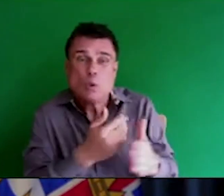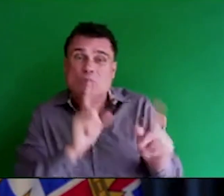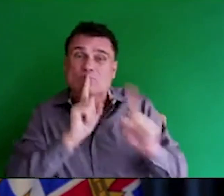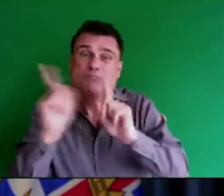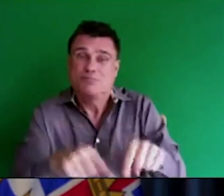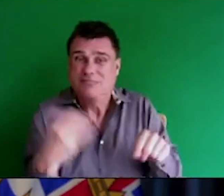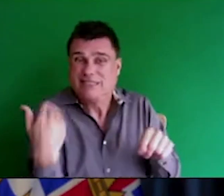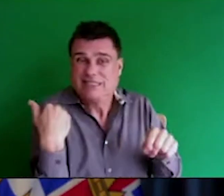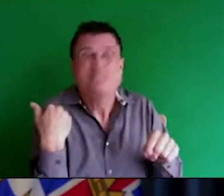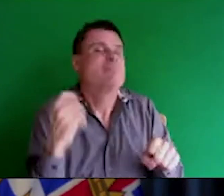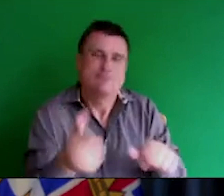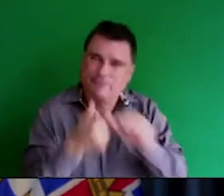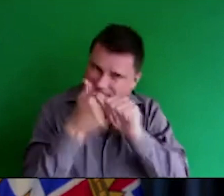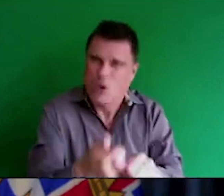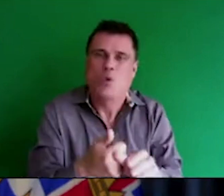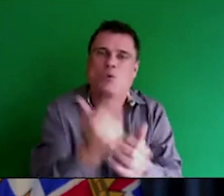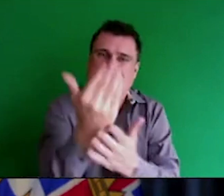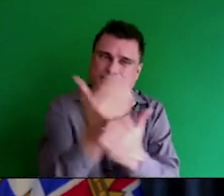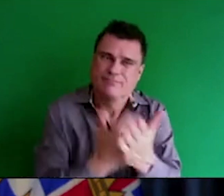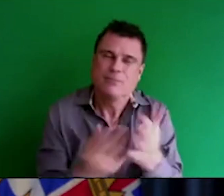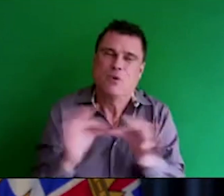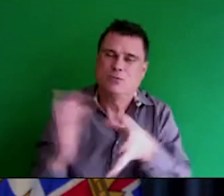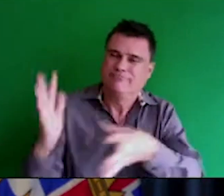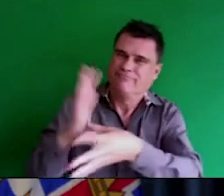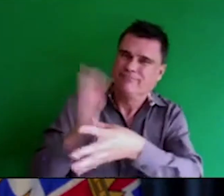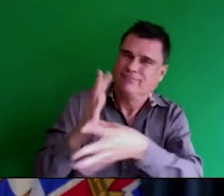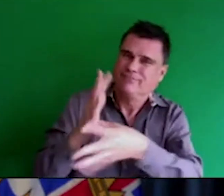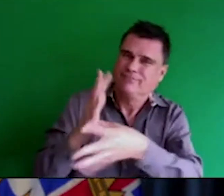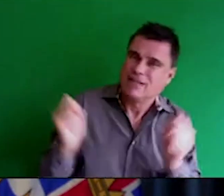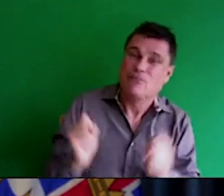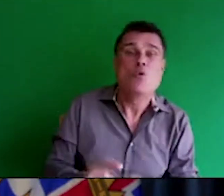don't want to shut people down. We don't want to issue tickets.